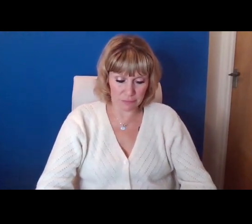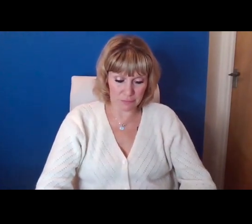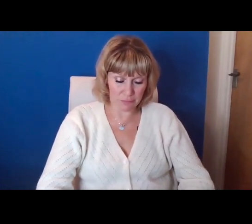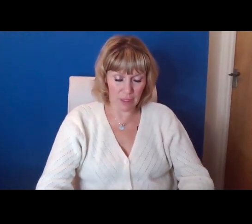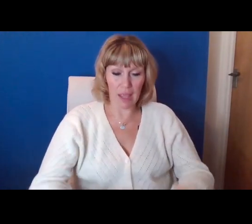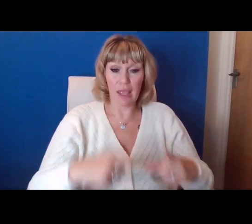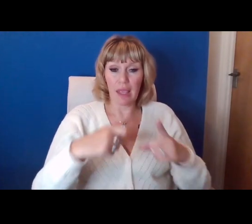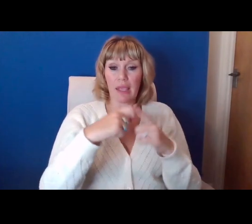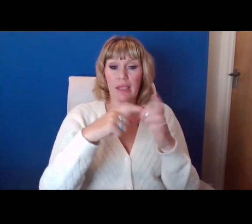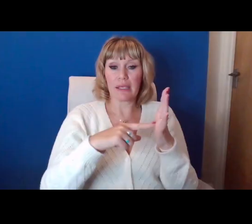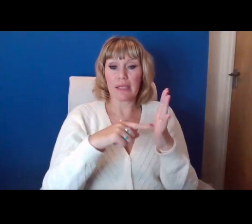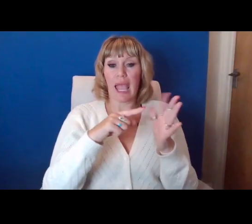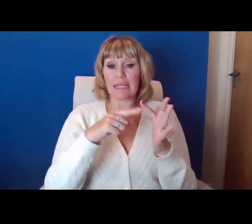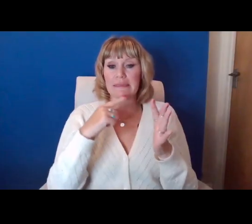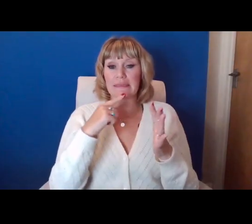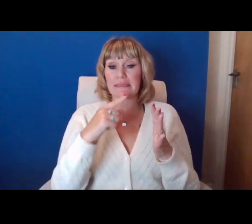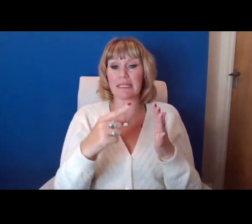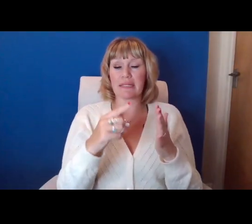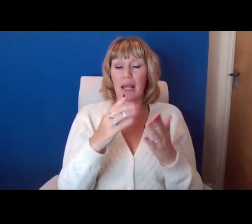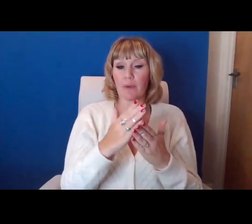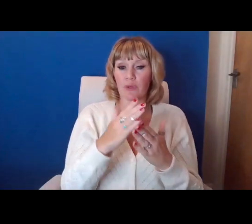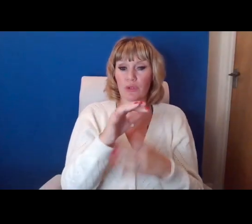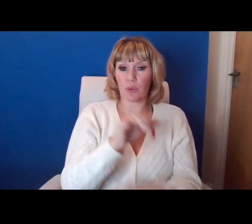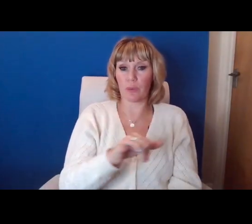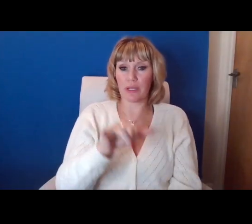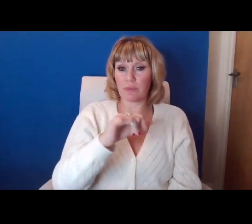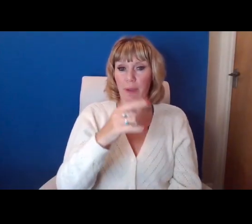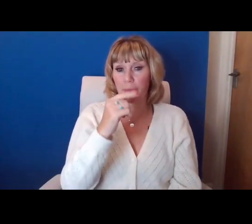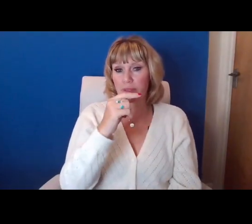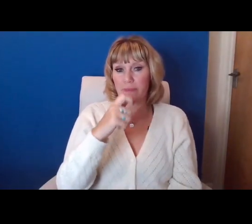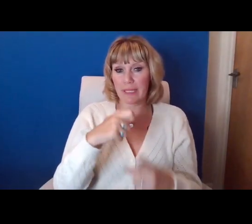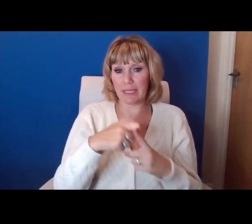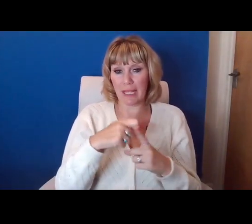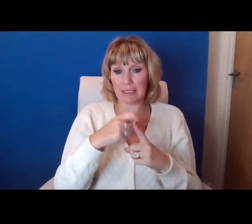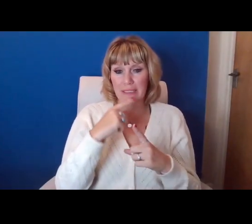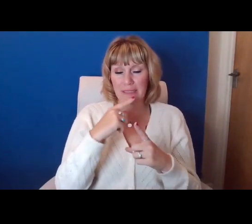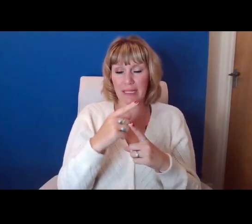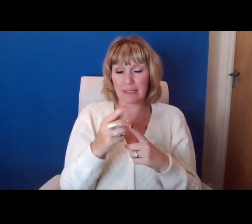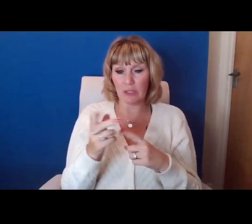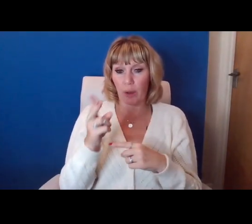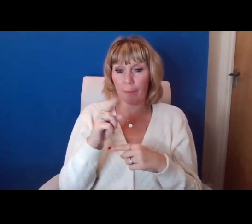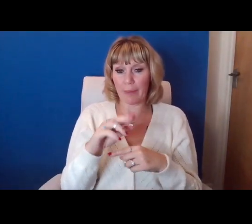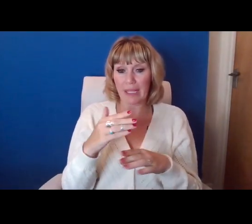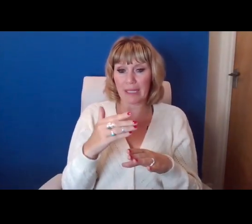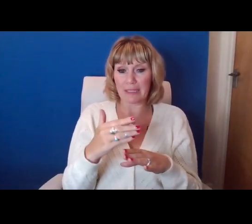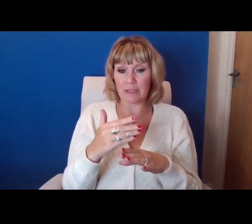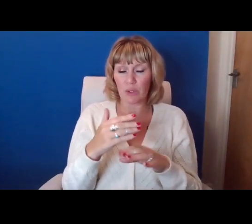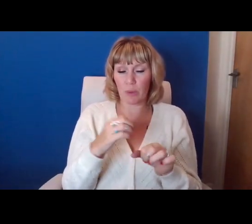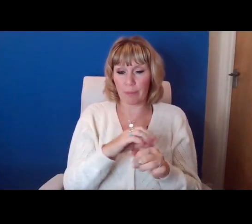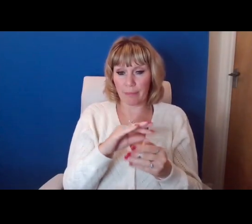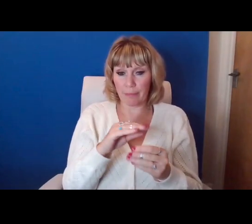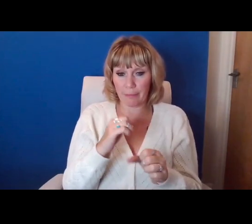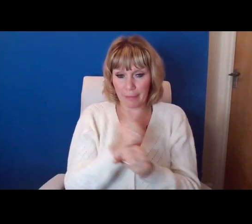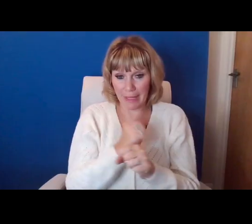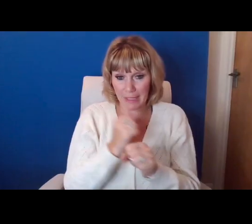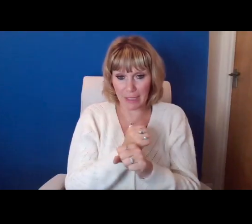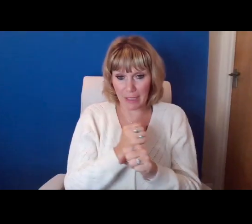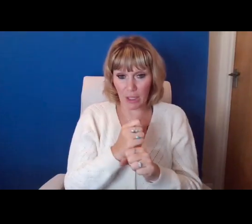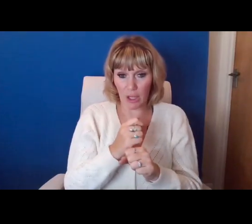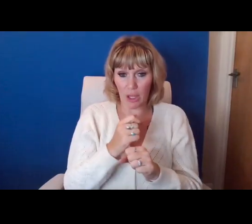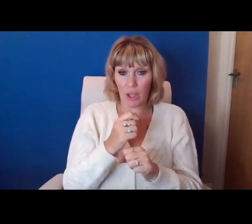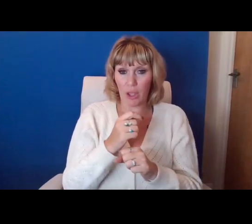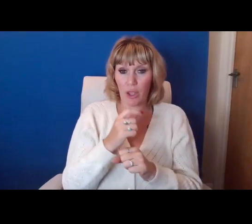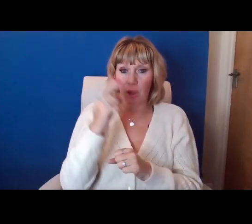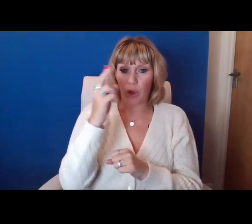Kate says, I'm not sure which Kate, but I think this might be Kate Lavery again. I got back into making comics last year through a project with Alzheimer's